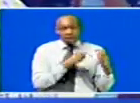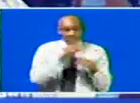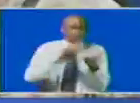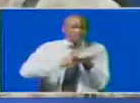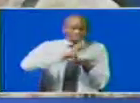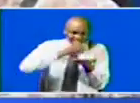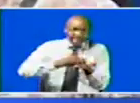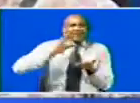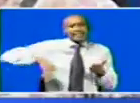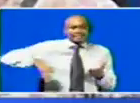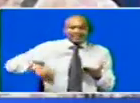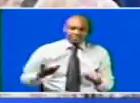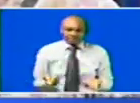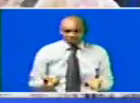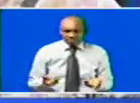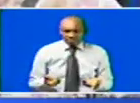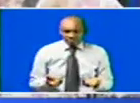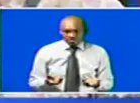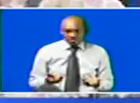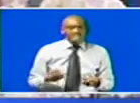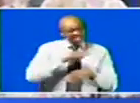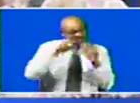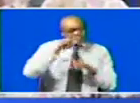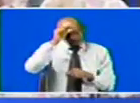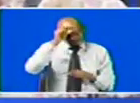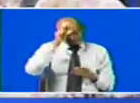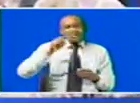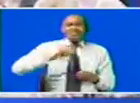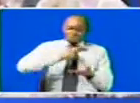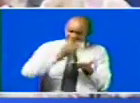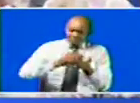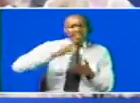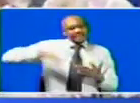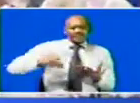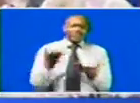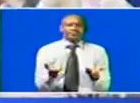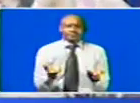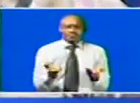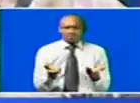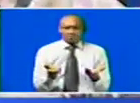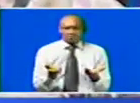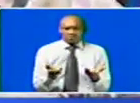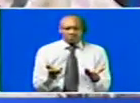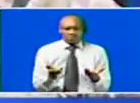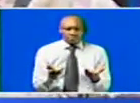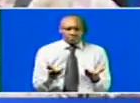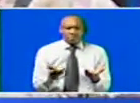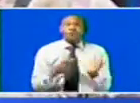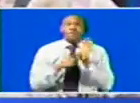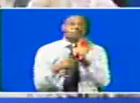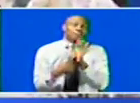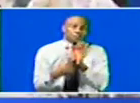on time. Sometimes I have a feeling that the national government treats the counties rather negligently. For